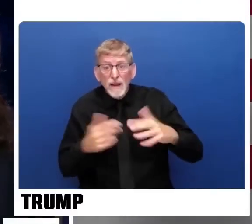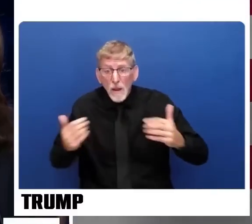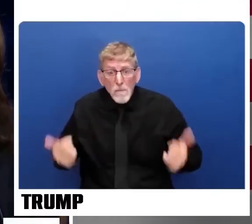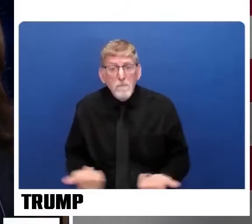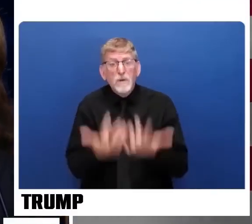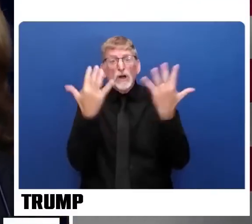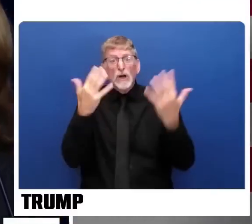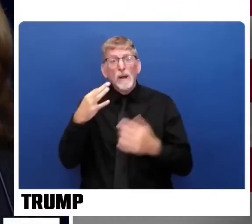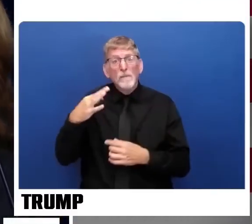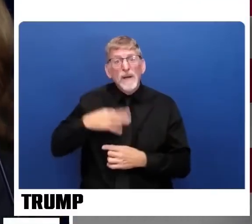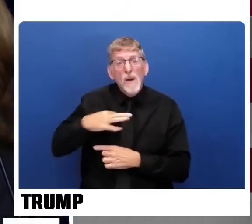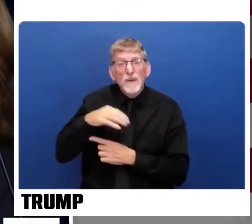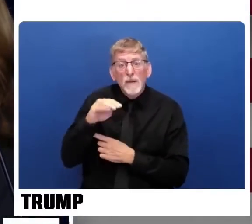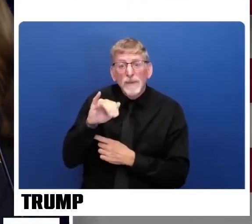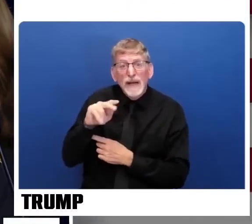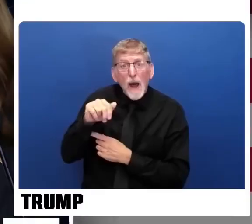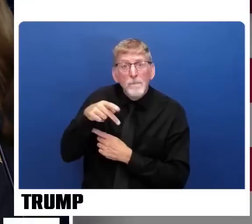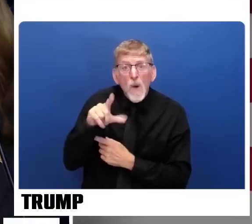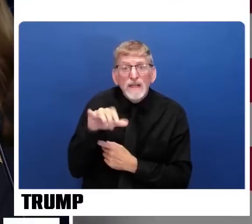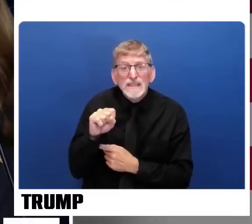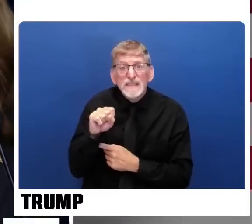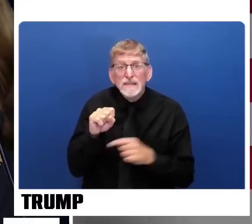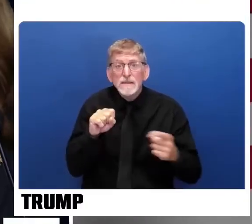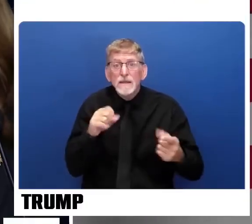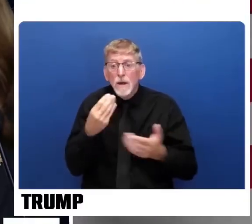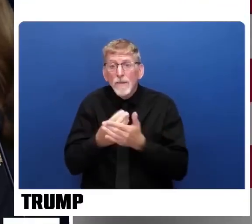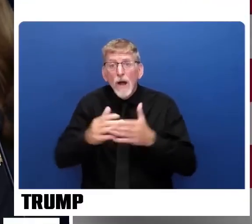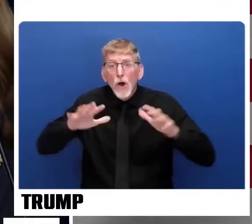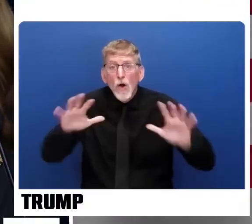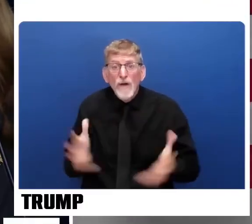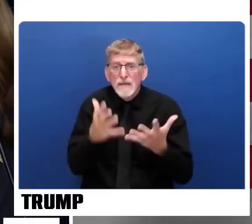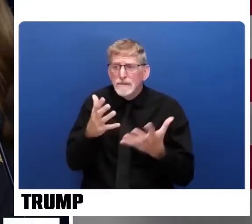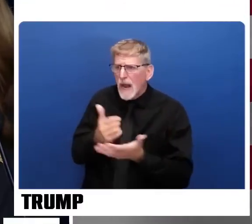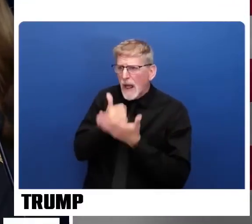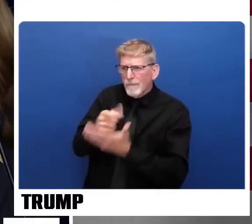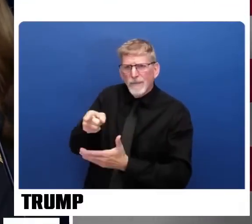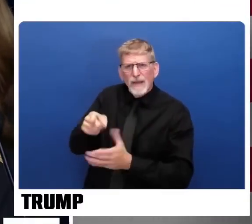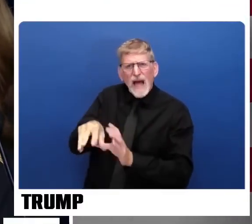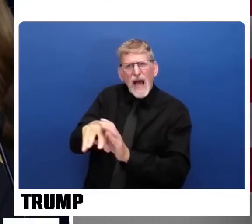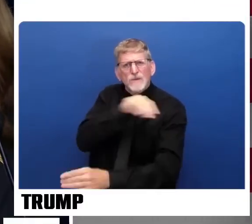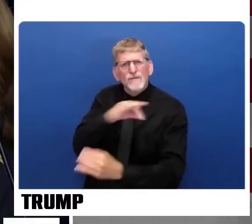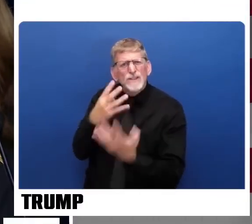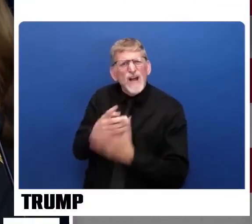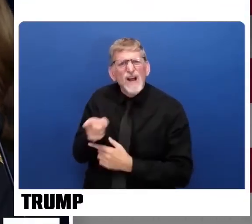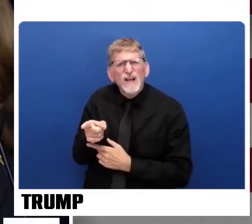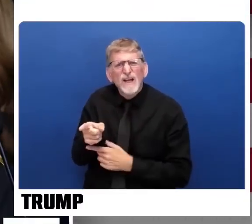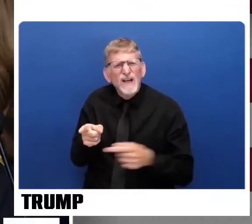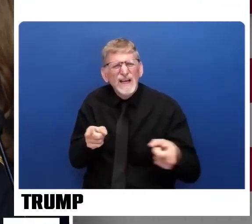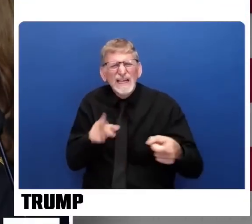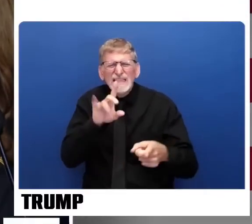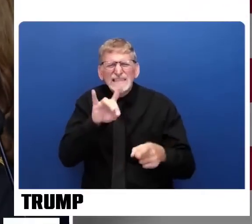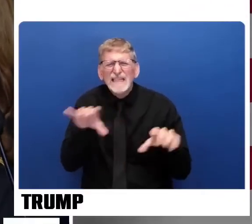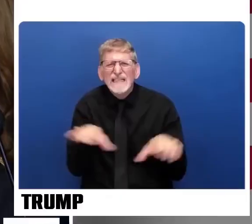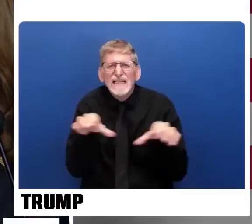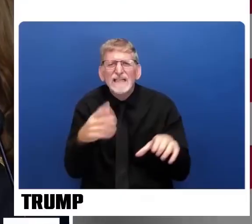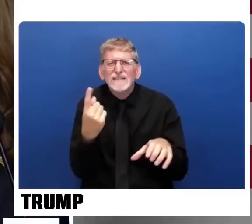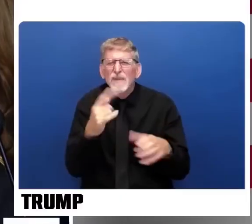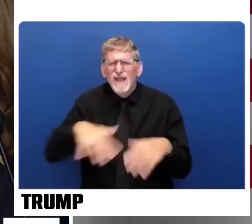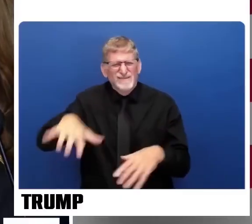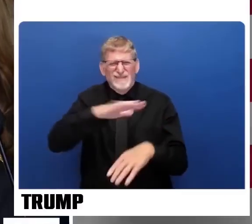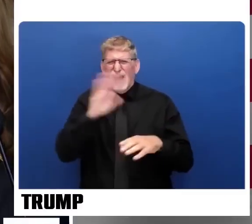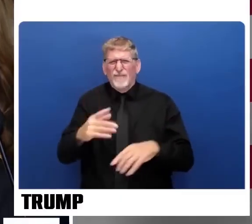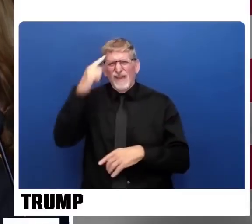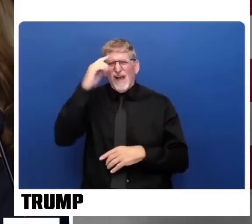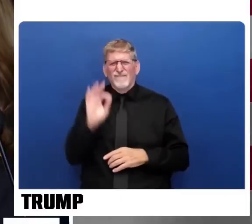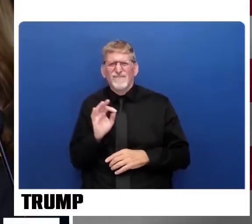out of jail. She did things that nobody would ever think of. Now she wants to do transgender operations on illegal aliens